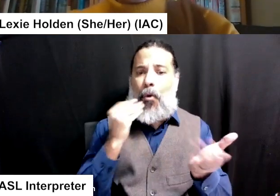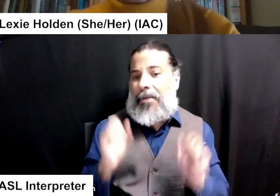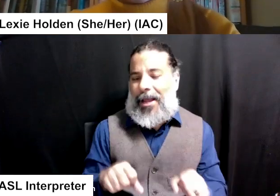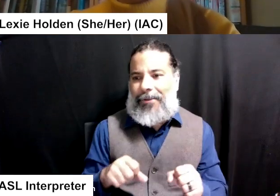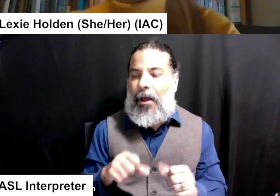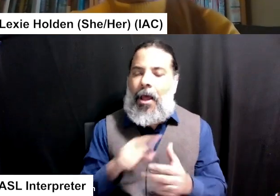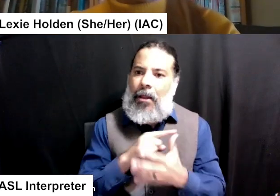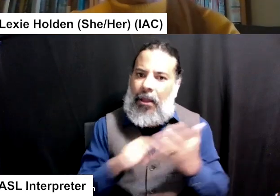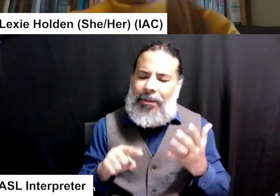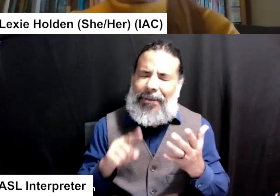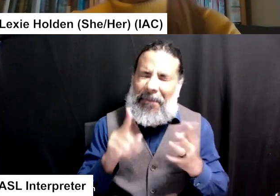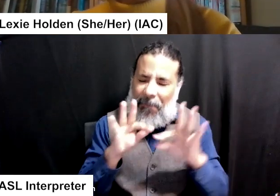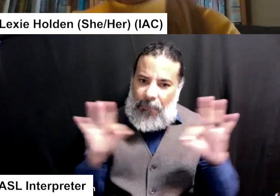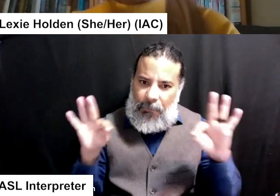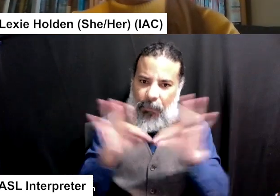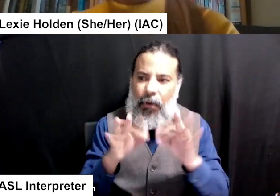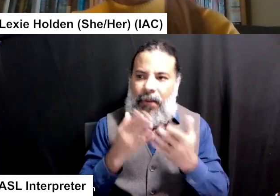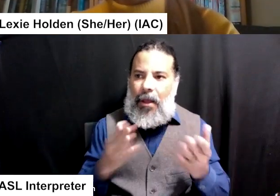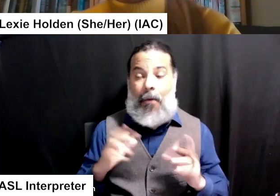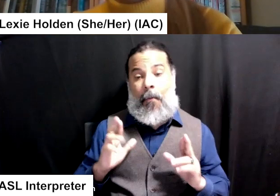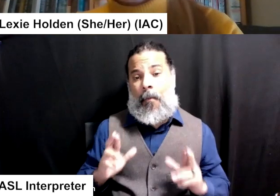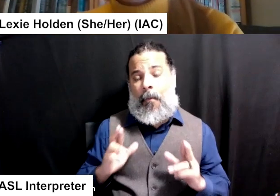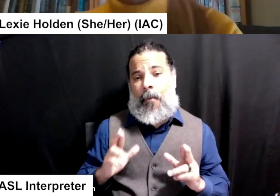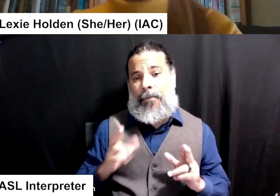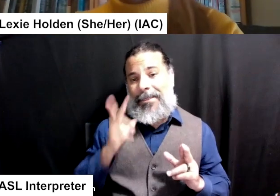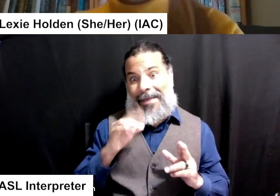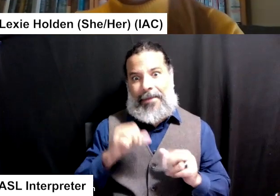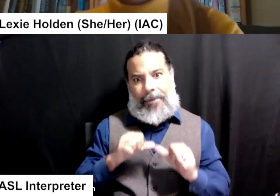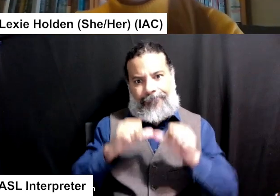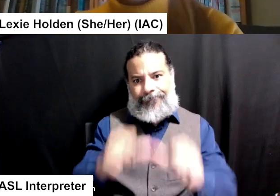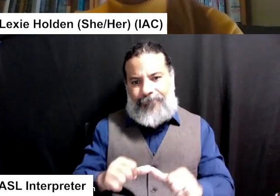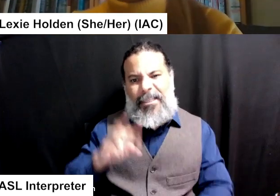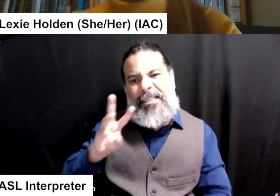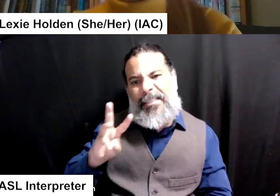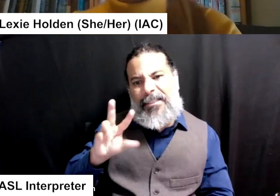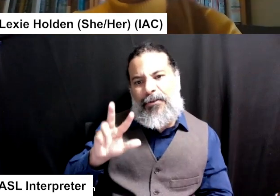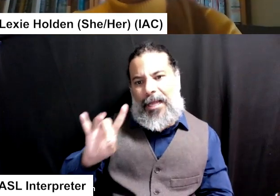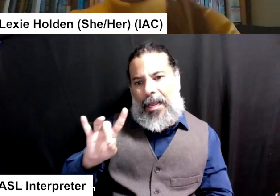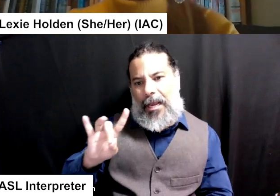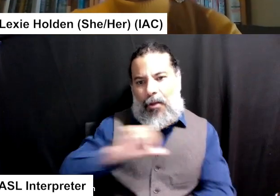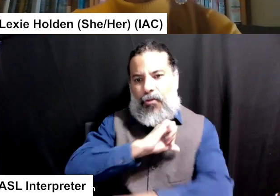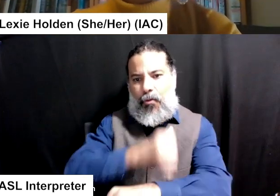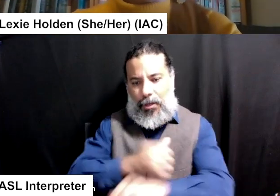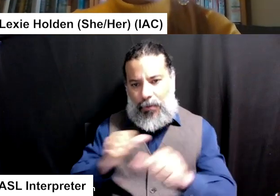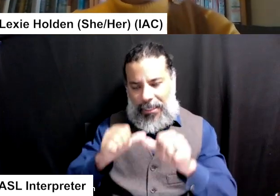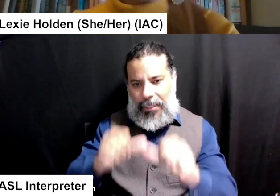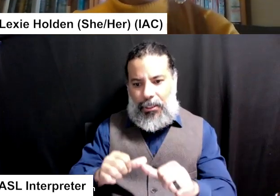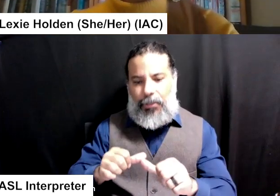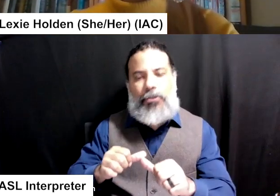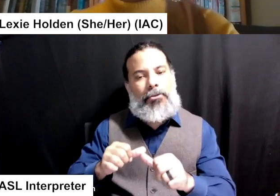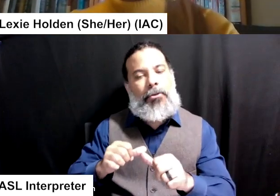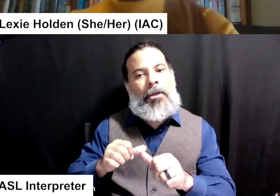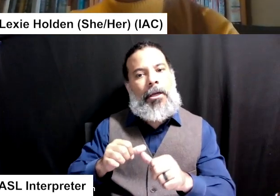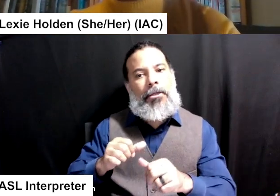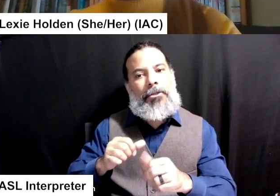just a really important thing, and I hope to see the expansion of 638 authority as a way to increase tribal food sovereignty in